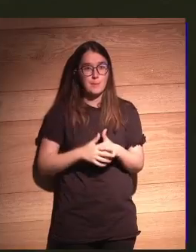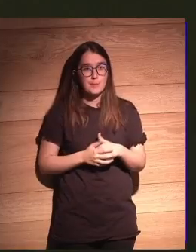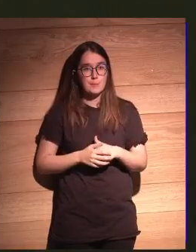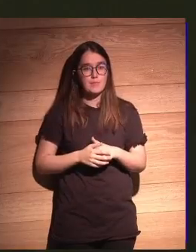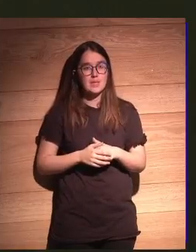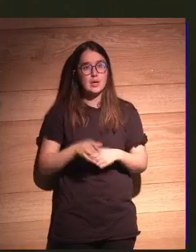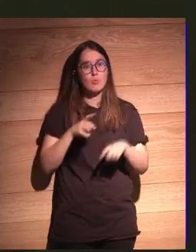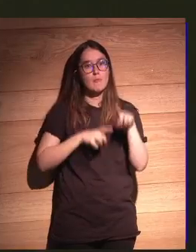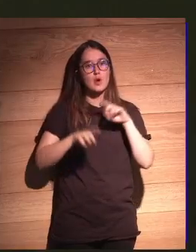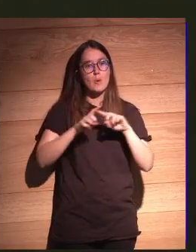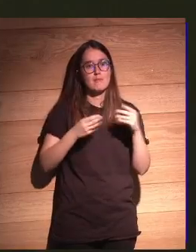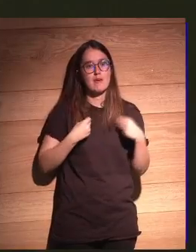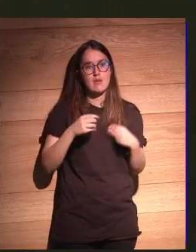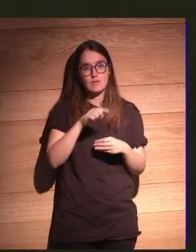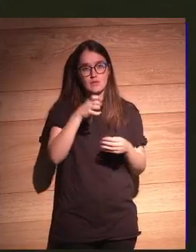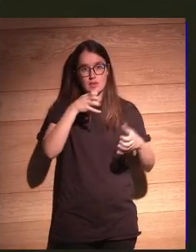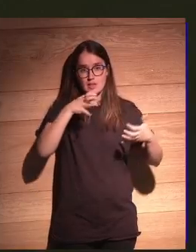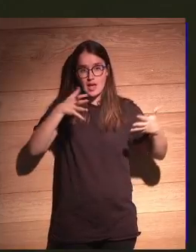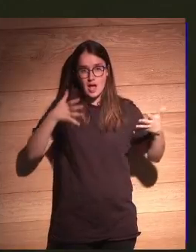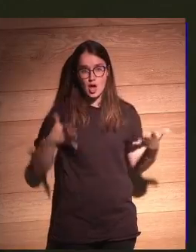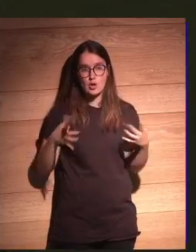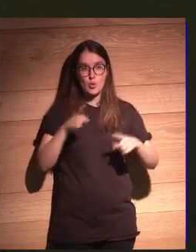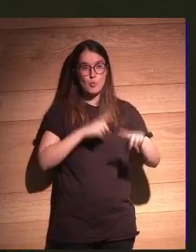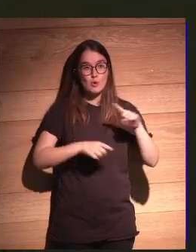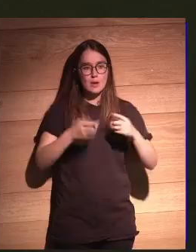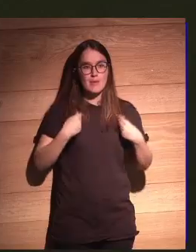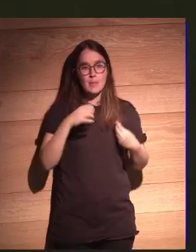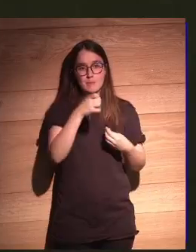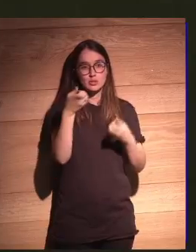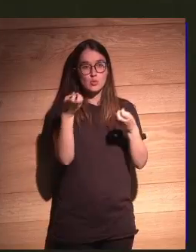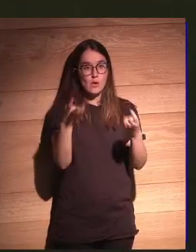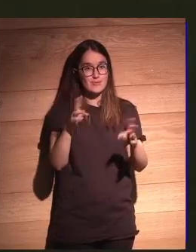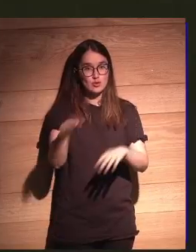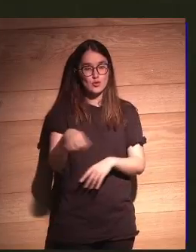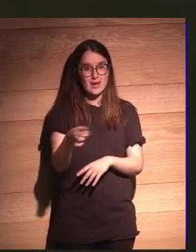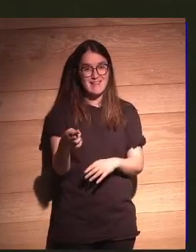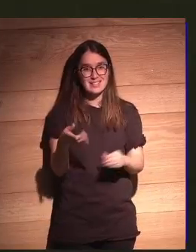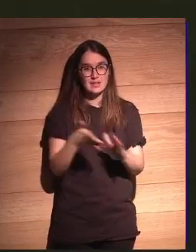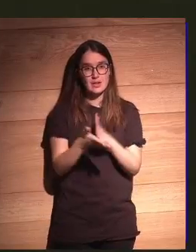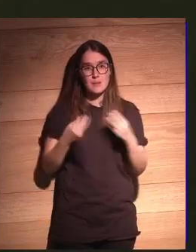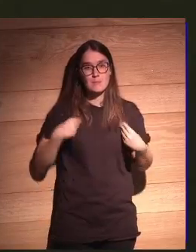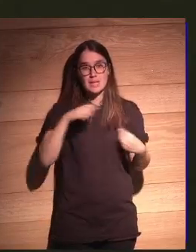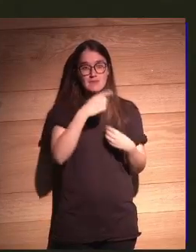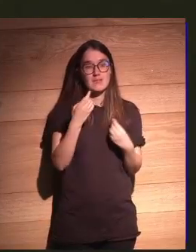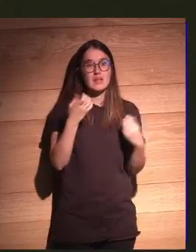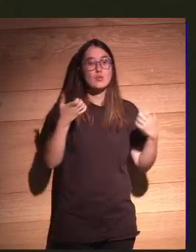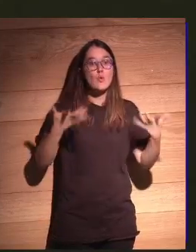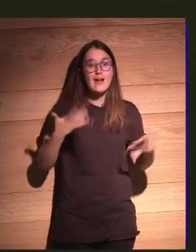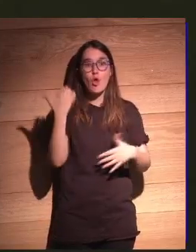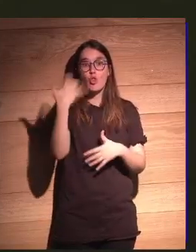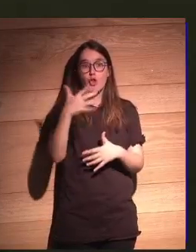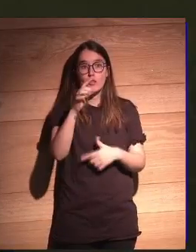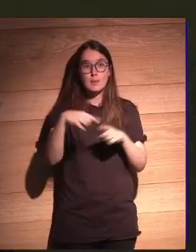now, is that a housing problem is not a problem related to the number of housings, but the type